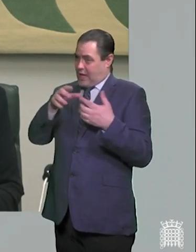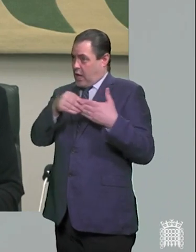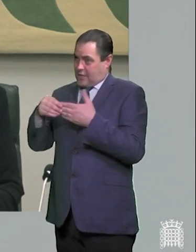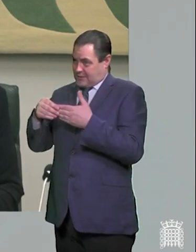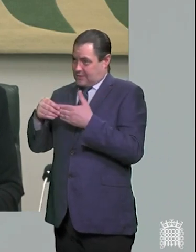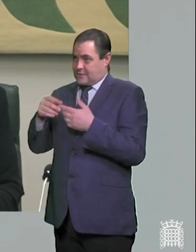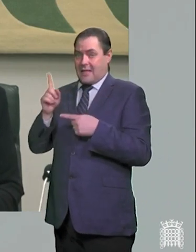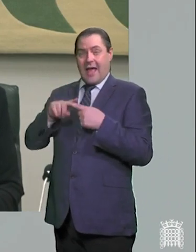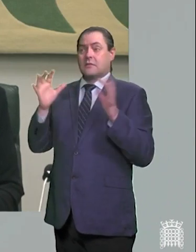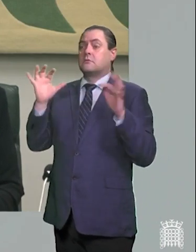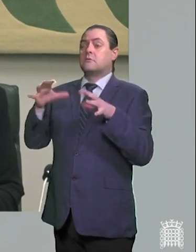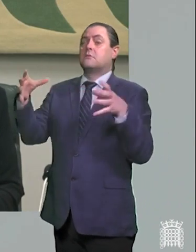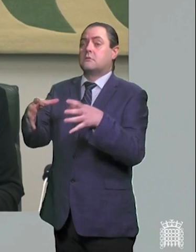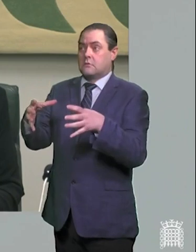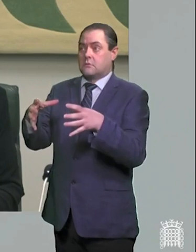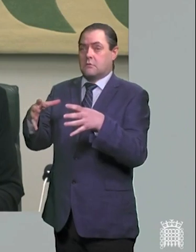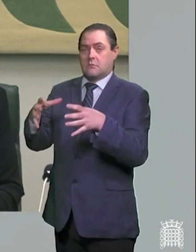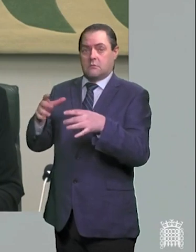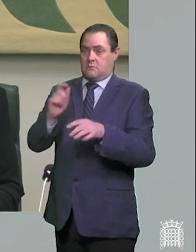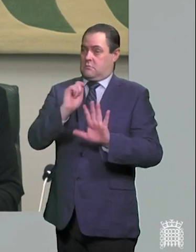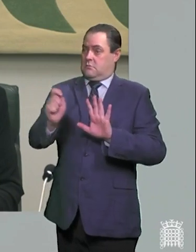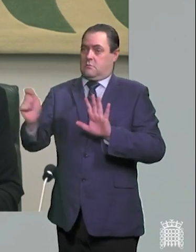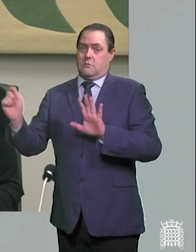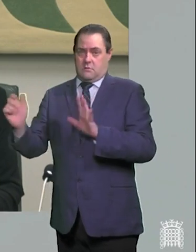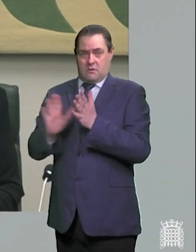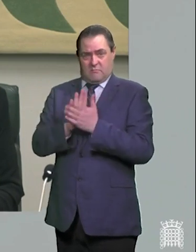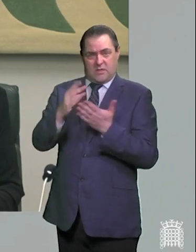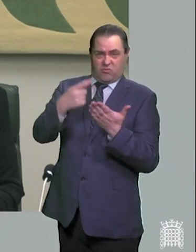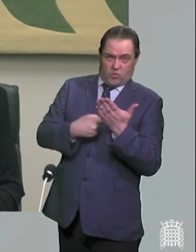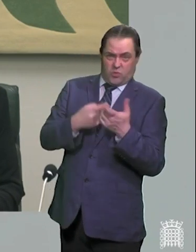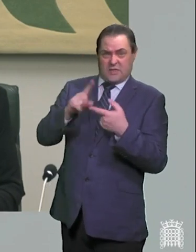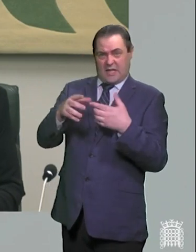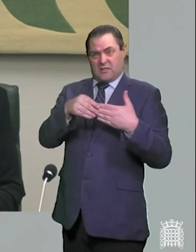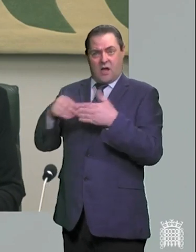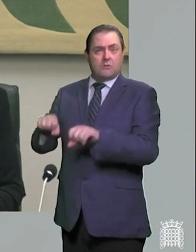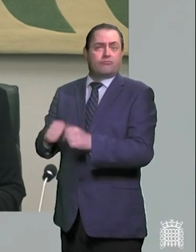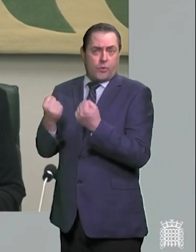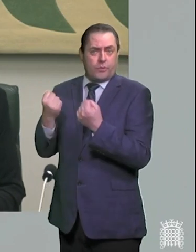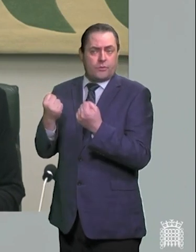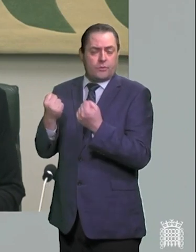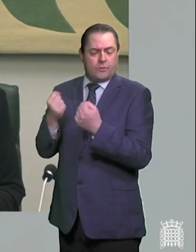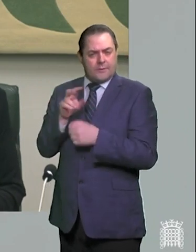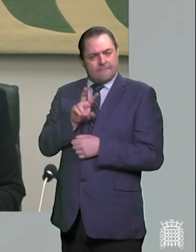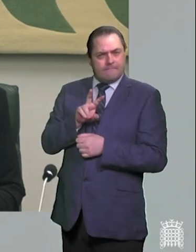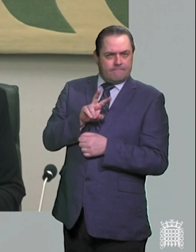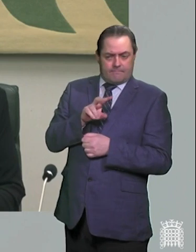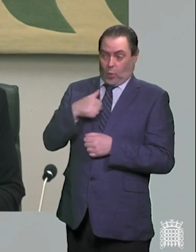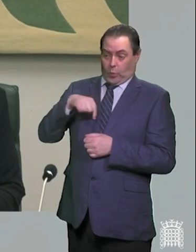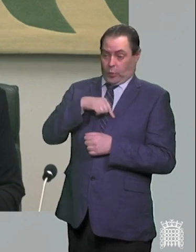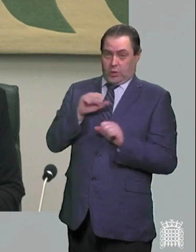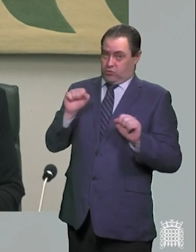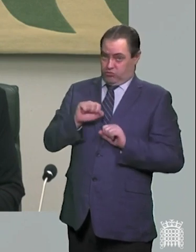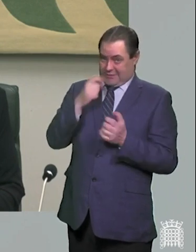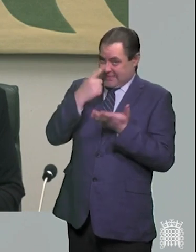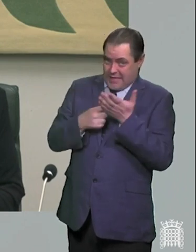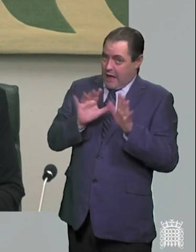at gatherings where those rules and guidance were breached. We have yet to reach our conclusions in